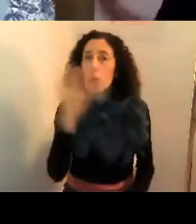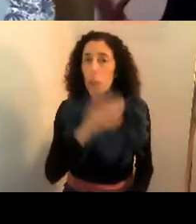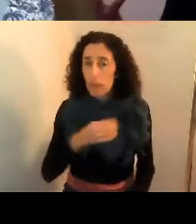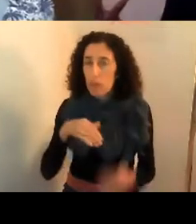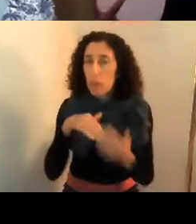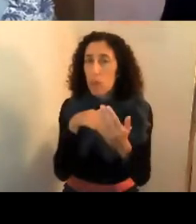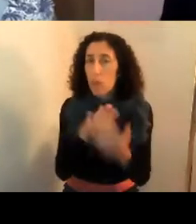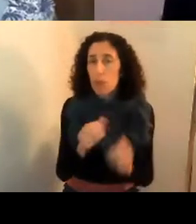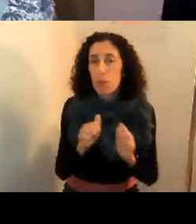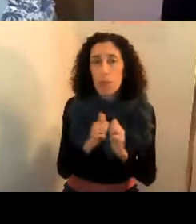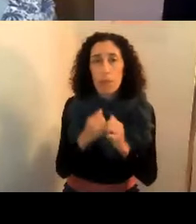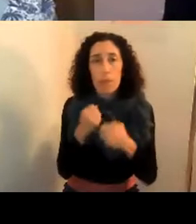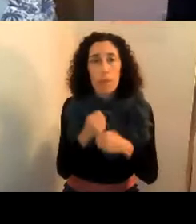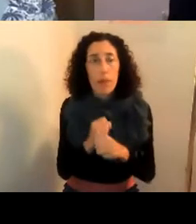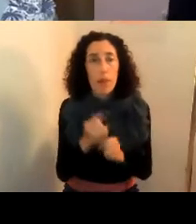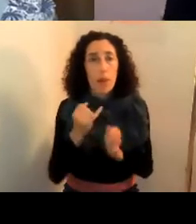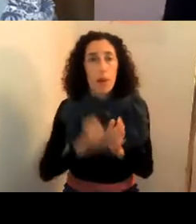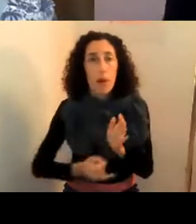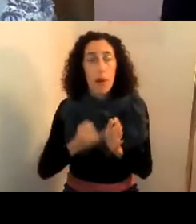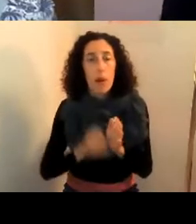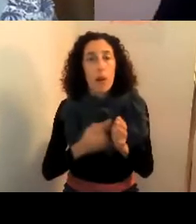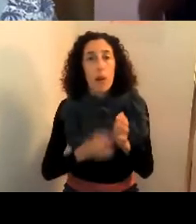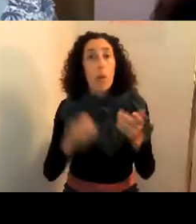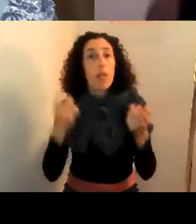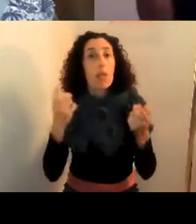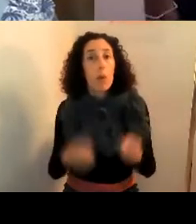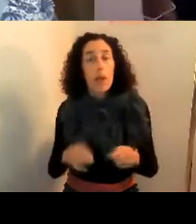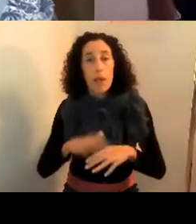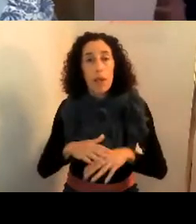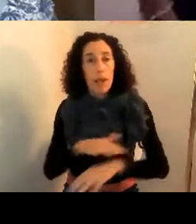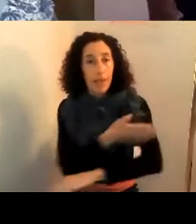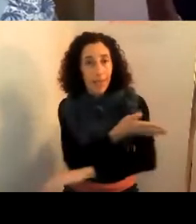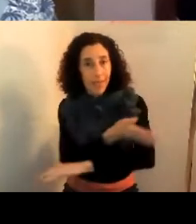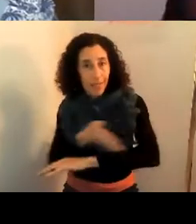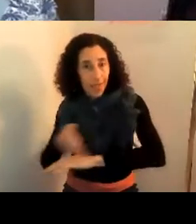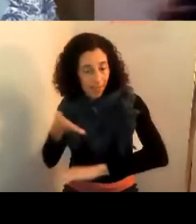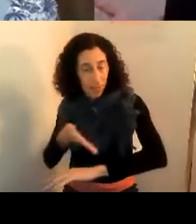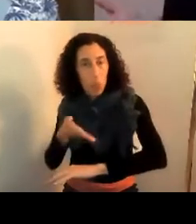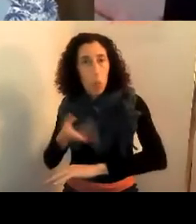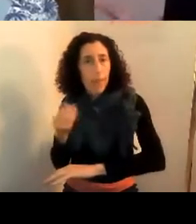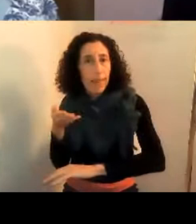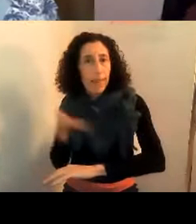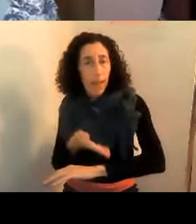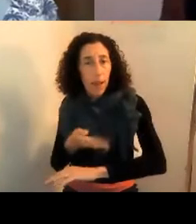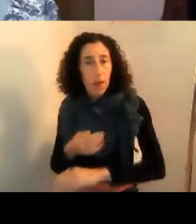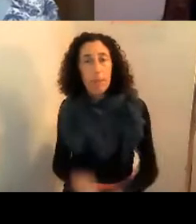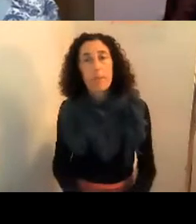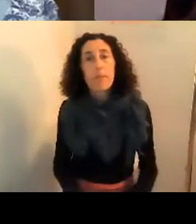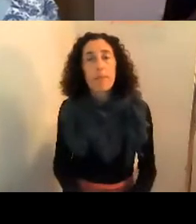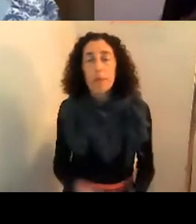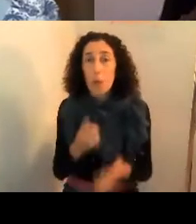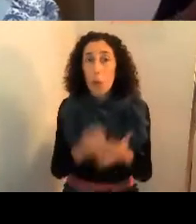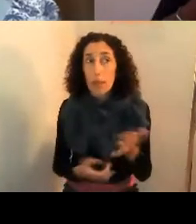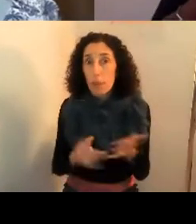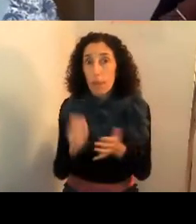and what is going on the stage. And you were mentioning that also, Sade, like what is on the stage, or what is being written and what's being